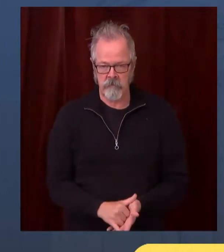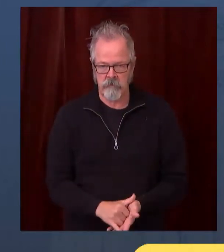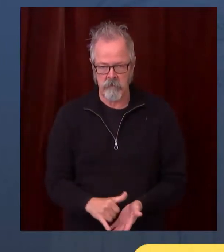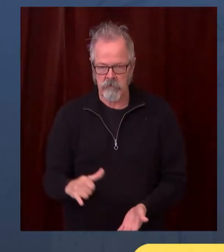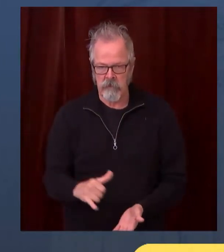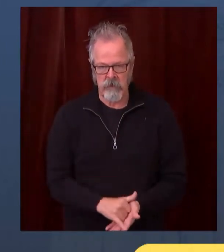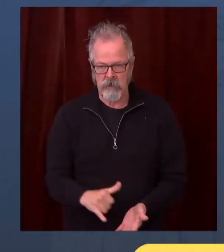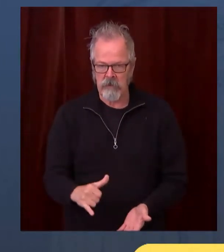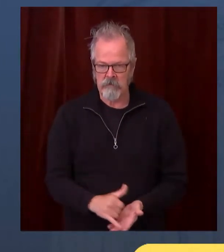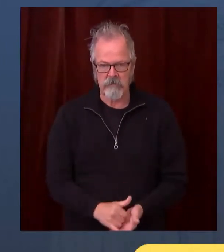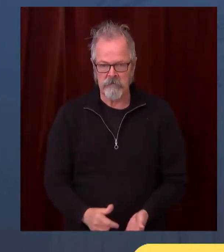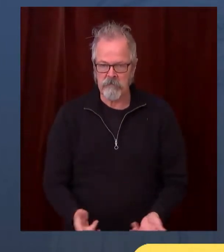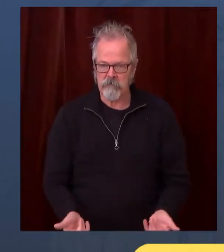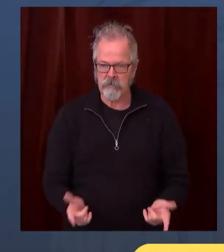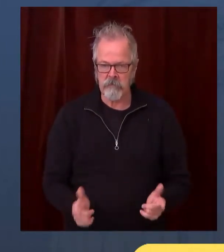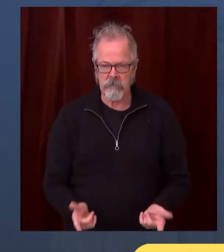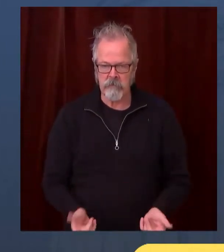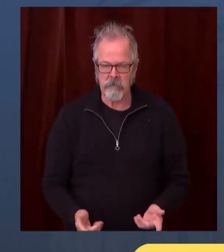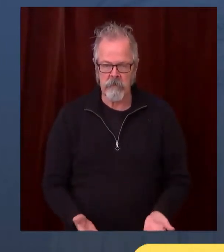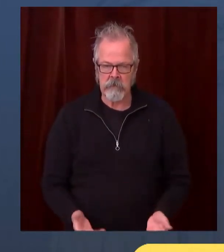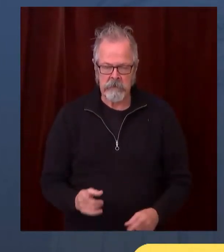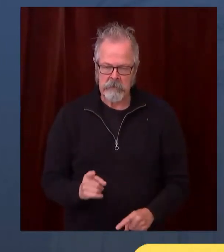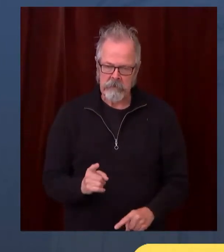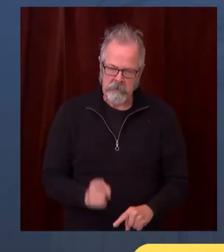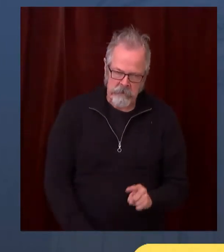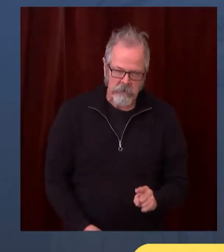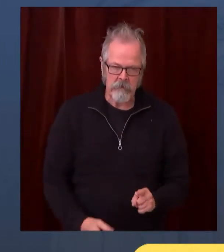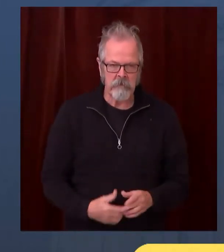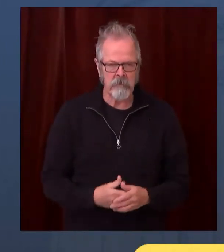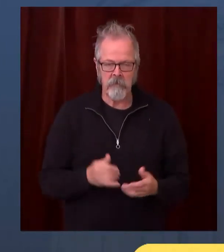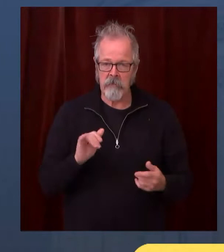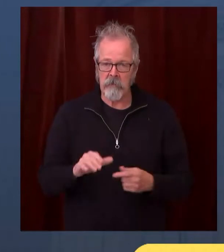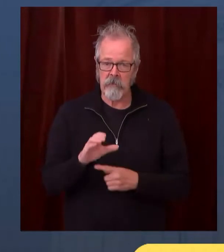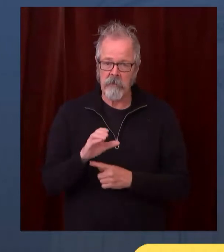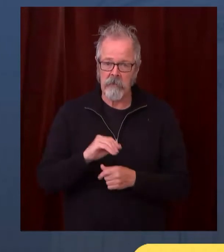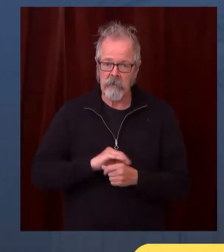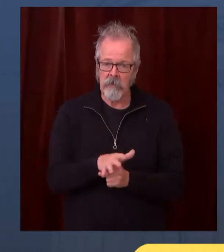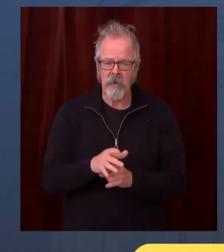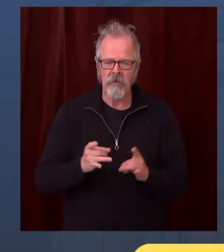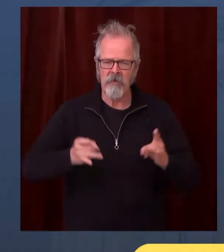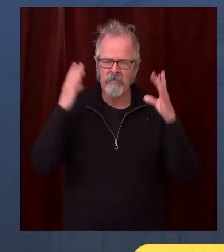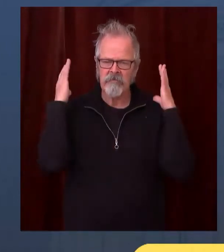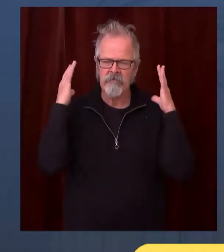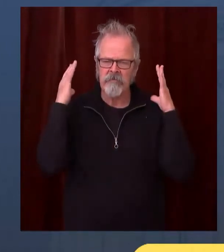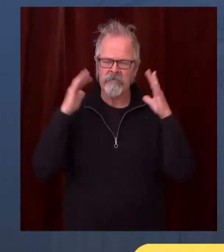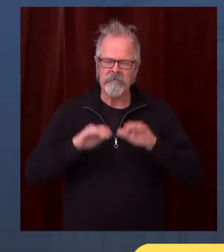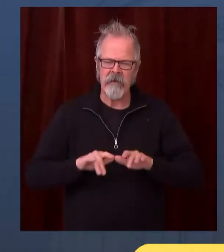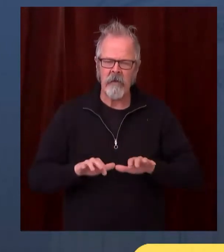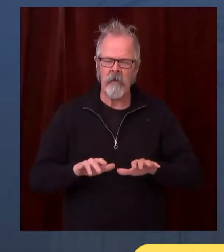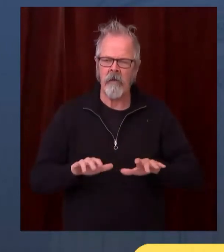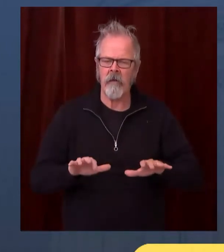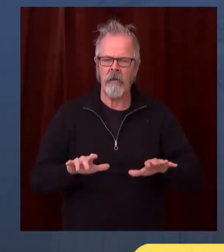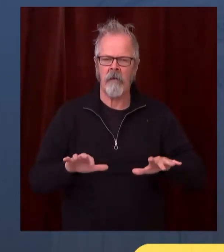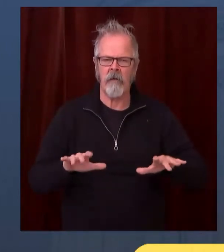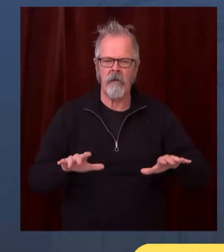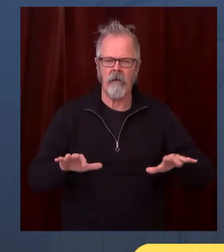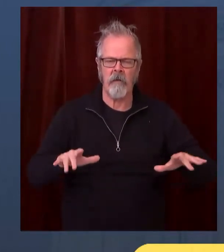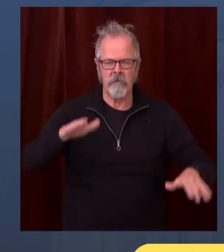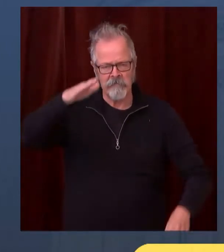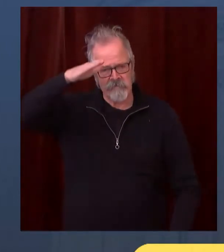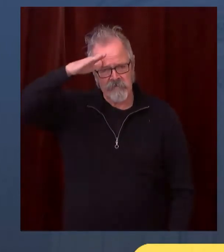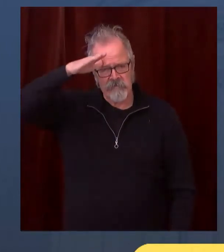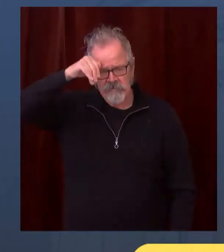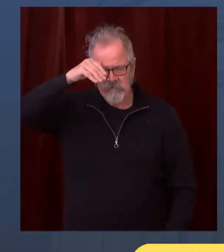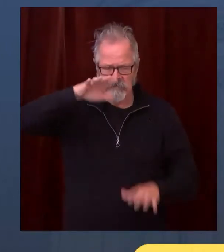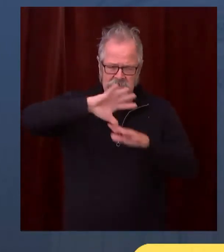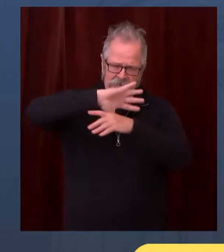acting outside of these facilities to take care of folks inside by wearing masks. So we need to continue to be thoughtful